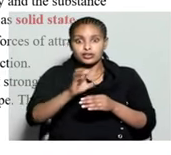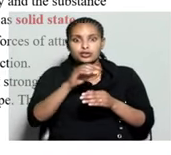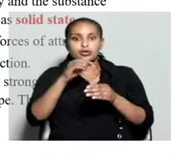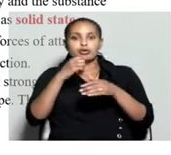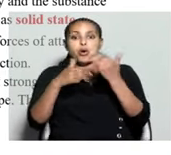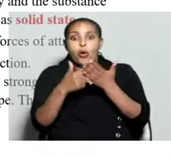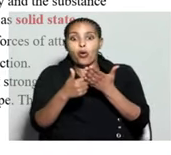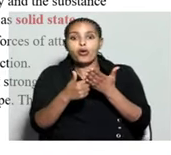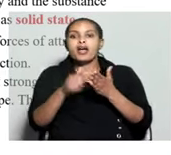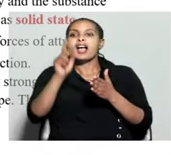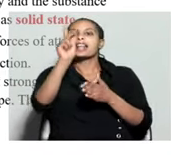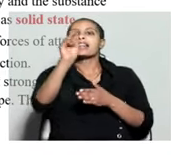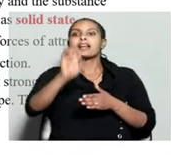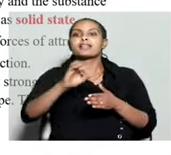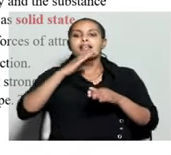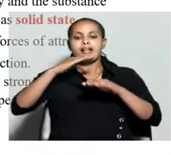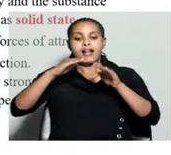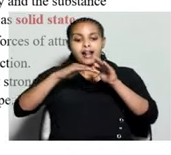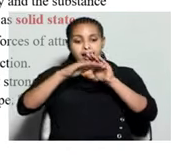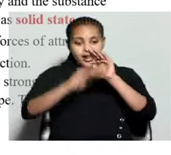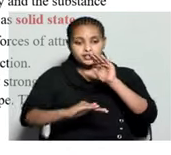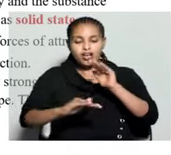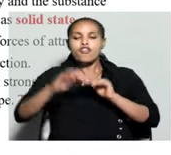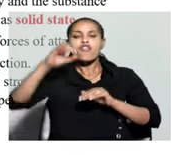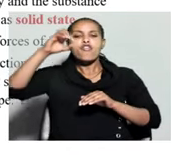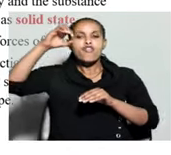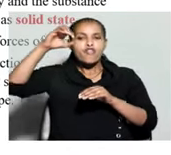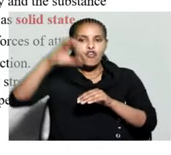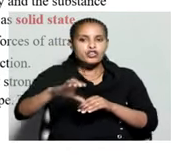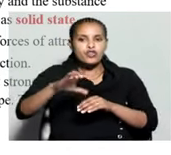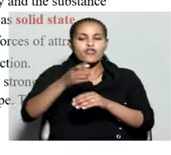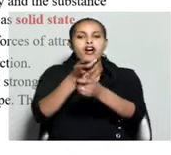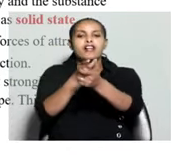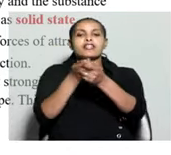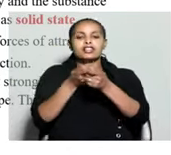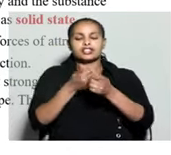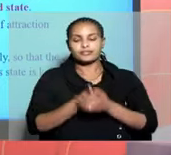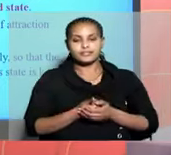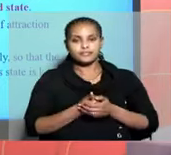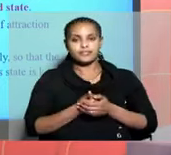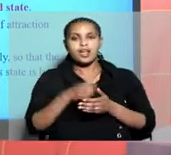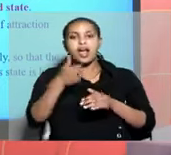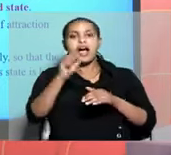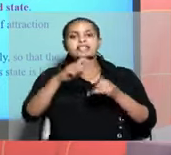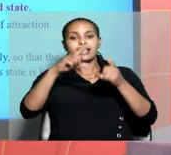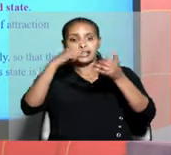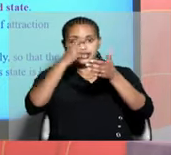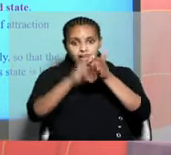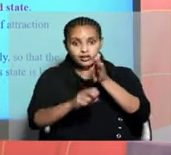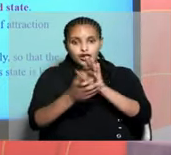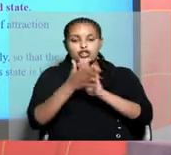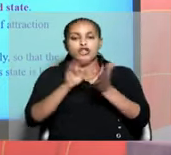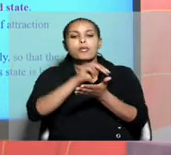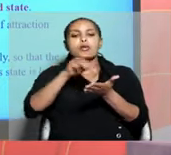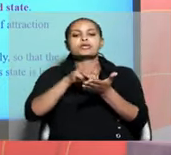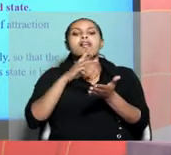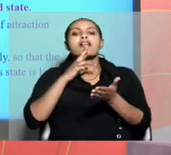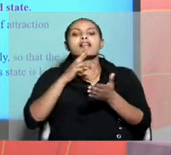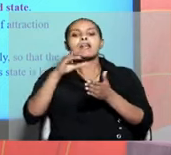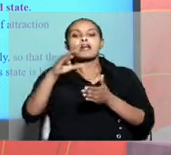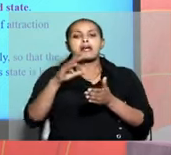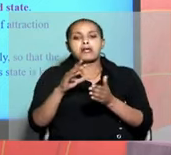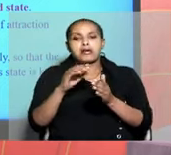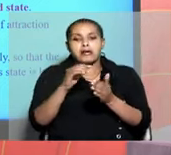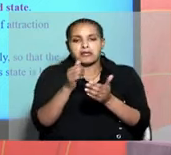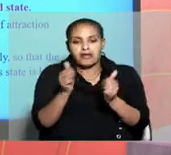So, kinetic energy is less than force of attraction. As a result, the molecules are